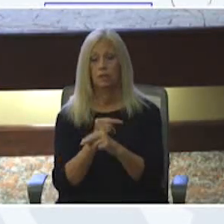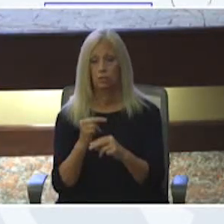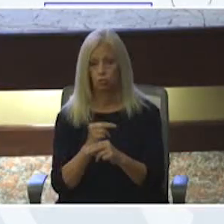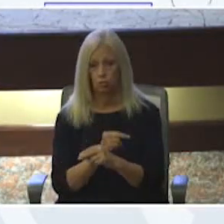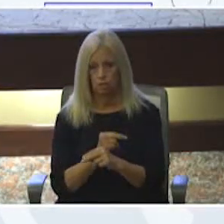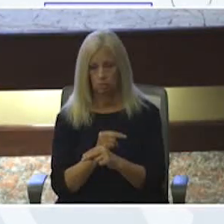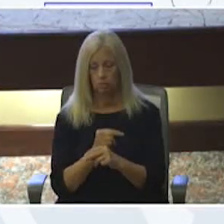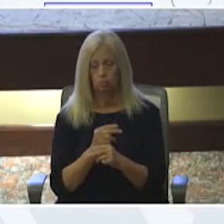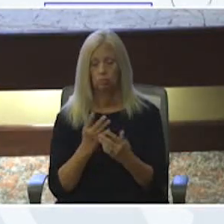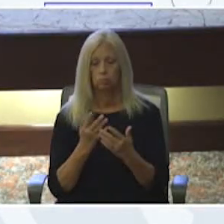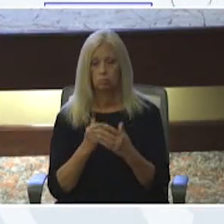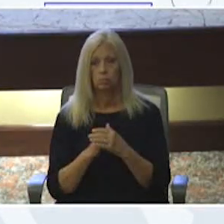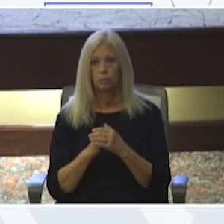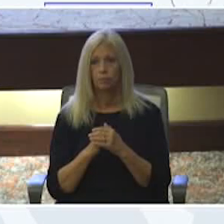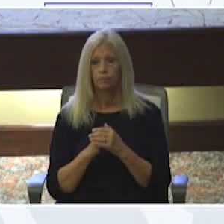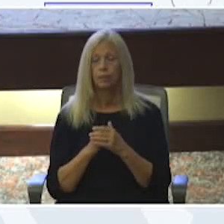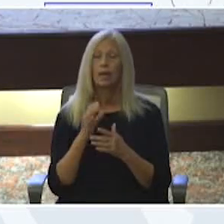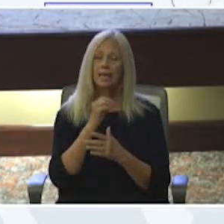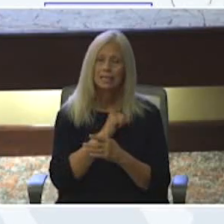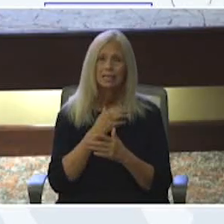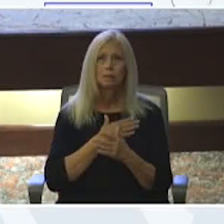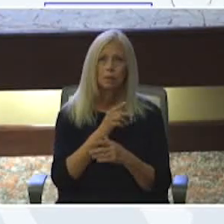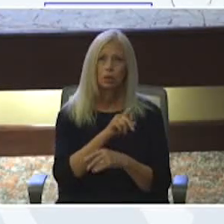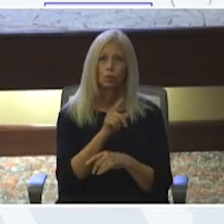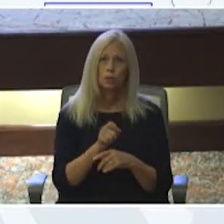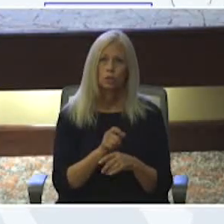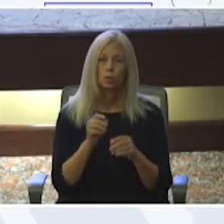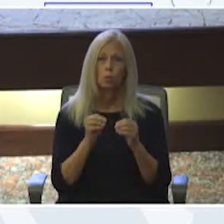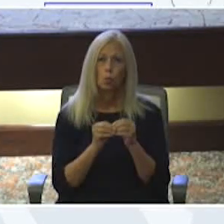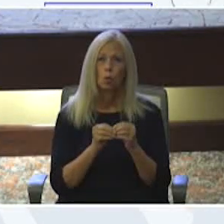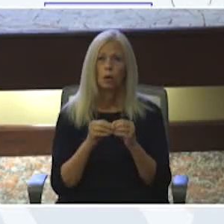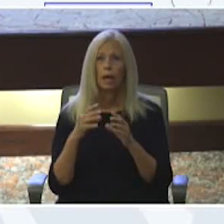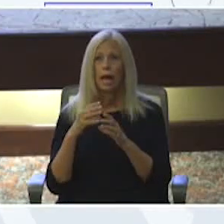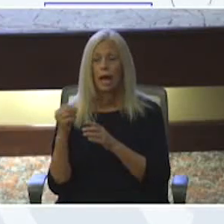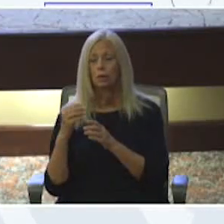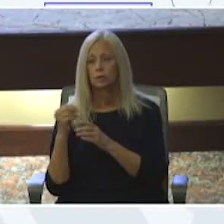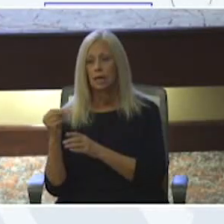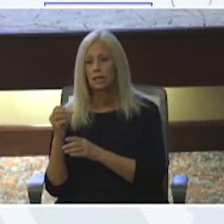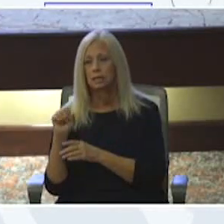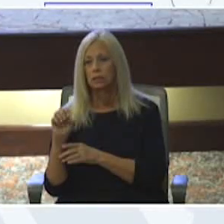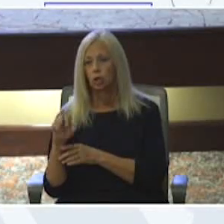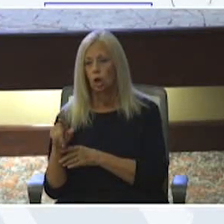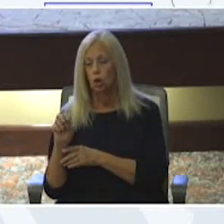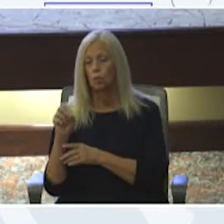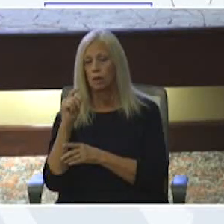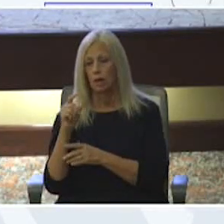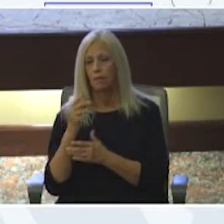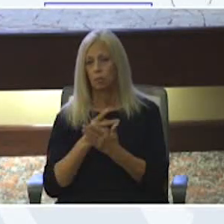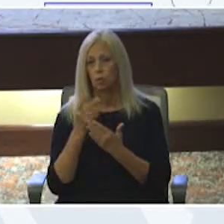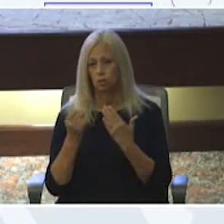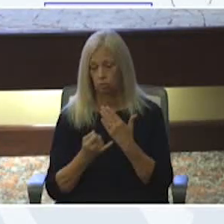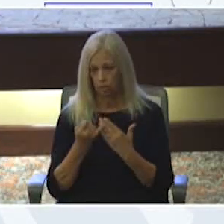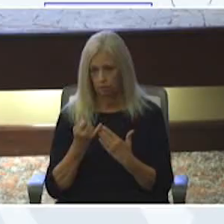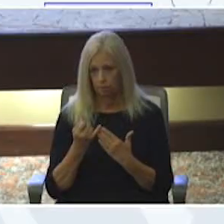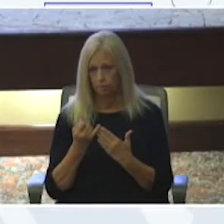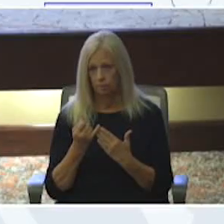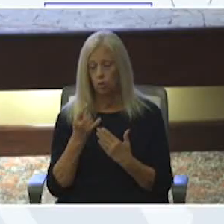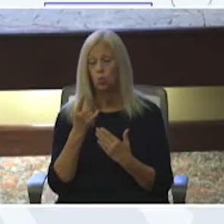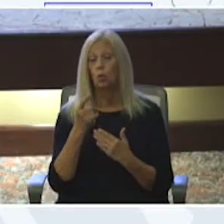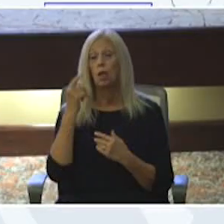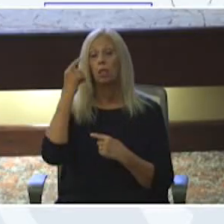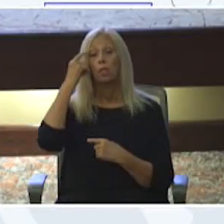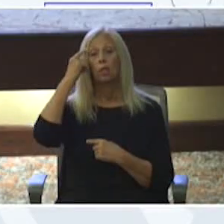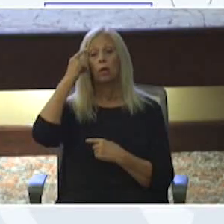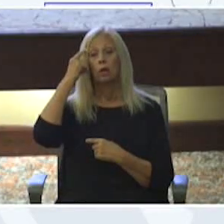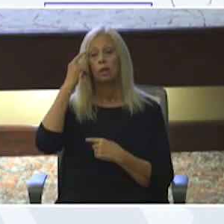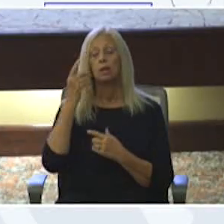comes back Okay. up. And I guess my questions are more outside of the scope of this project, but it's, one thought is making sure